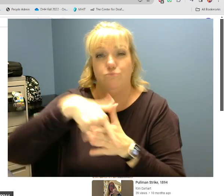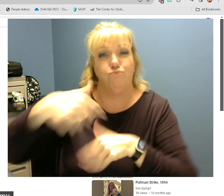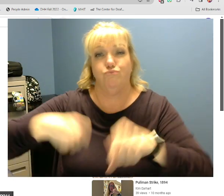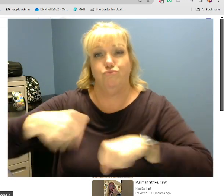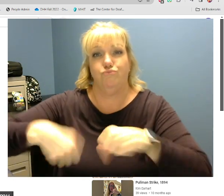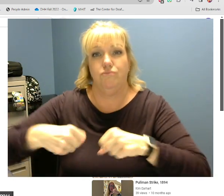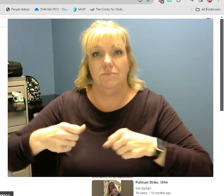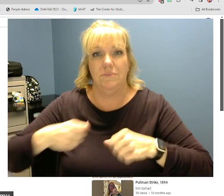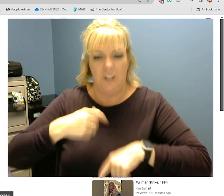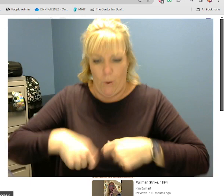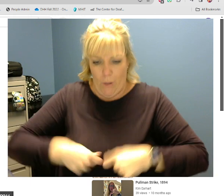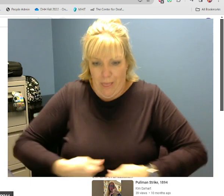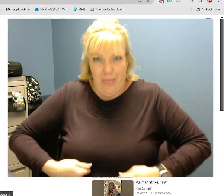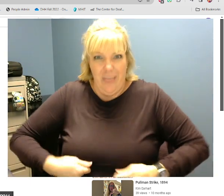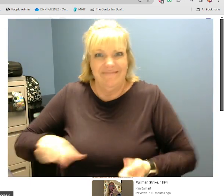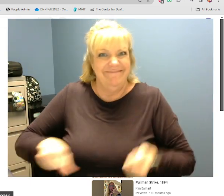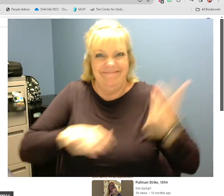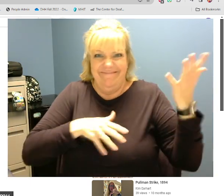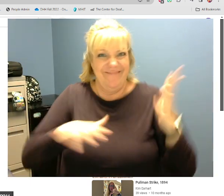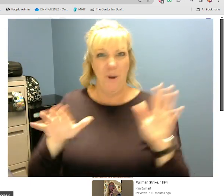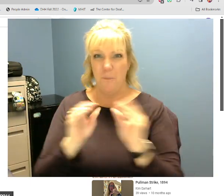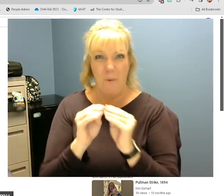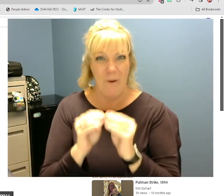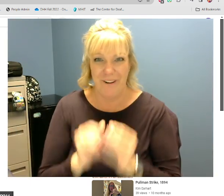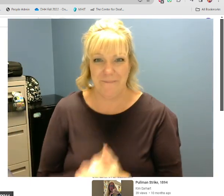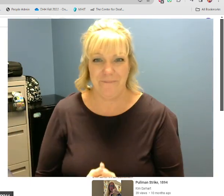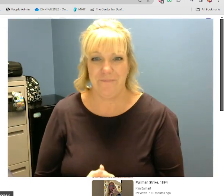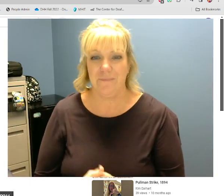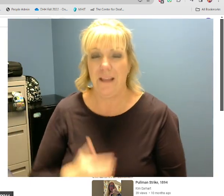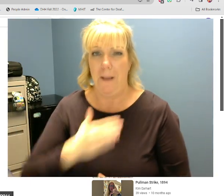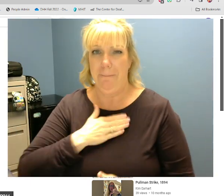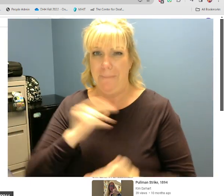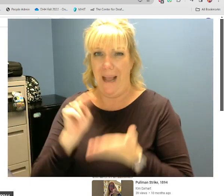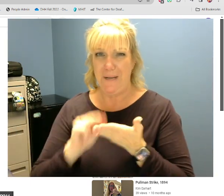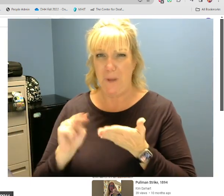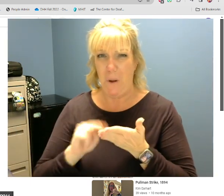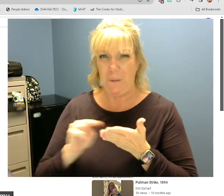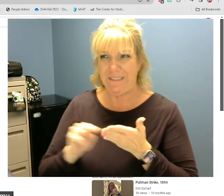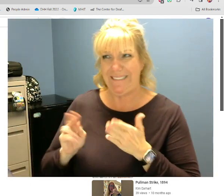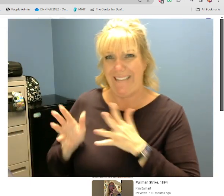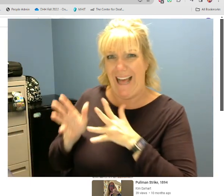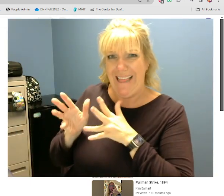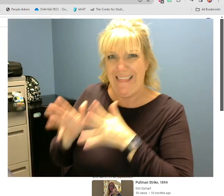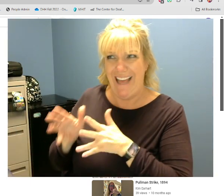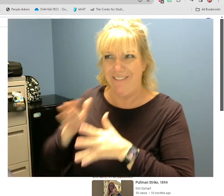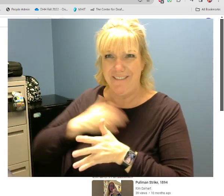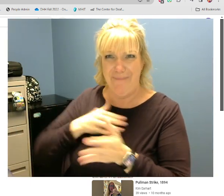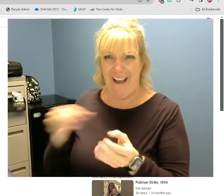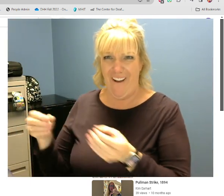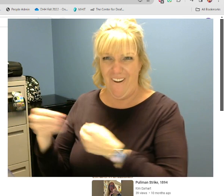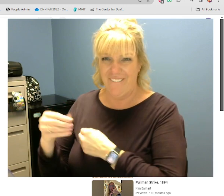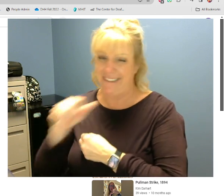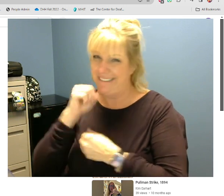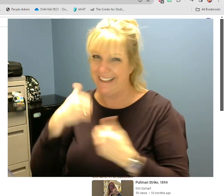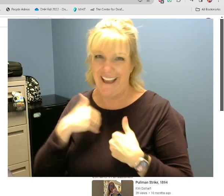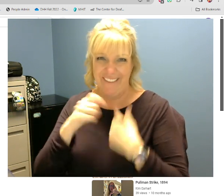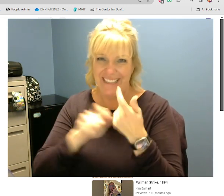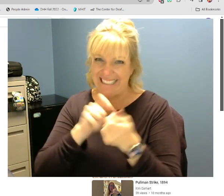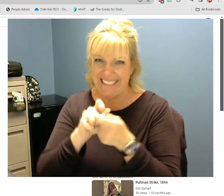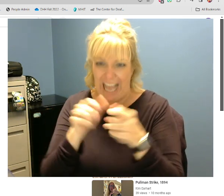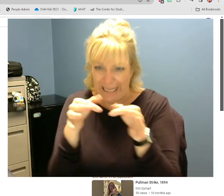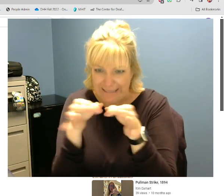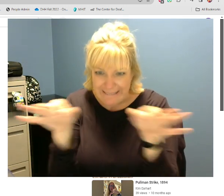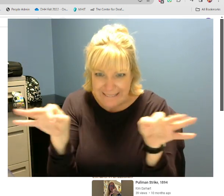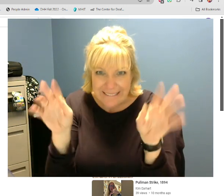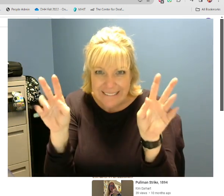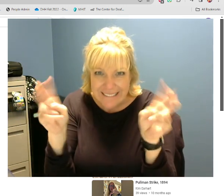that's how we kind of got that dress reform. My notes are at school, so I don't have the direct quote, but there's